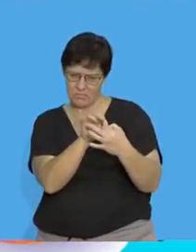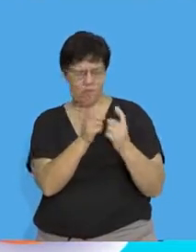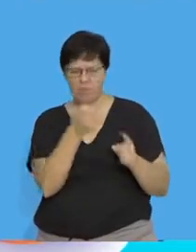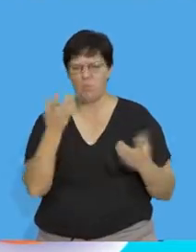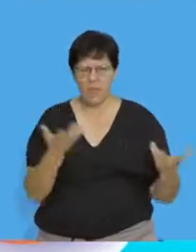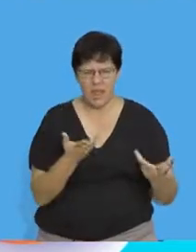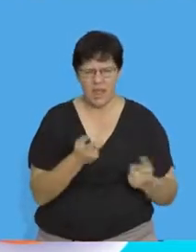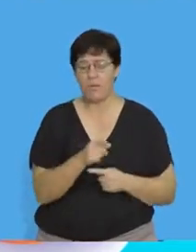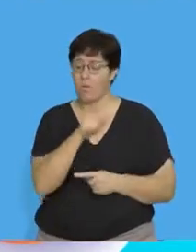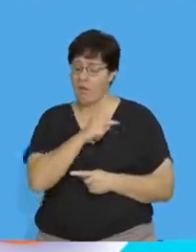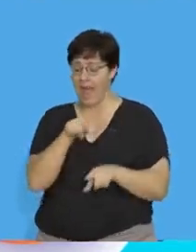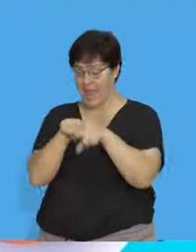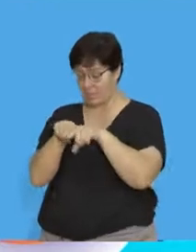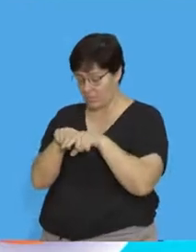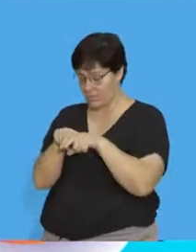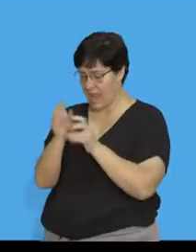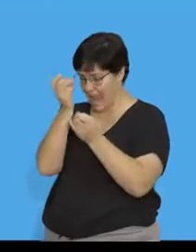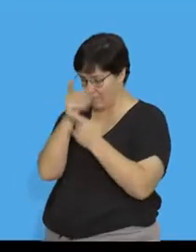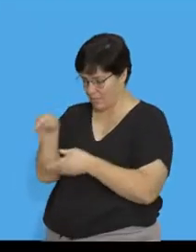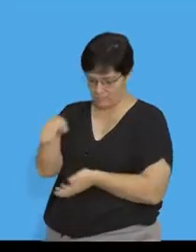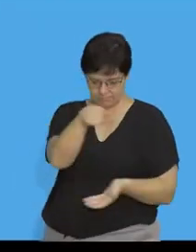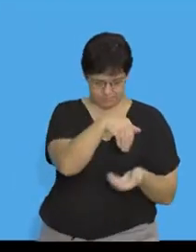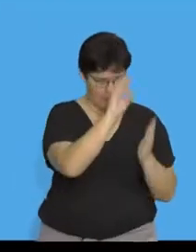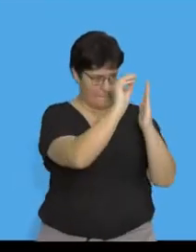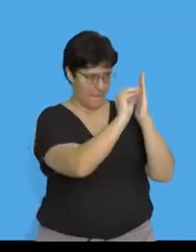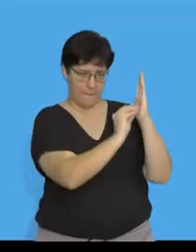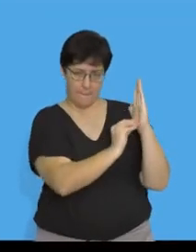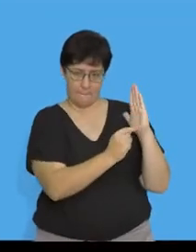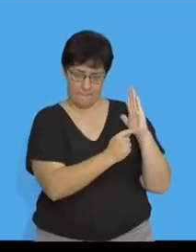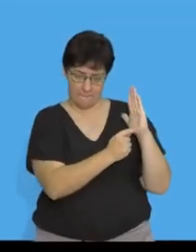compare the two types of relationships. So